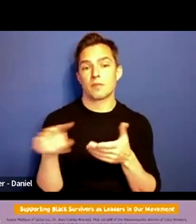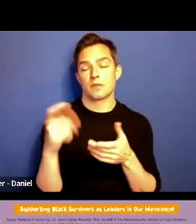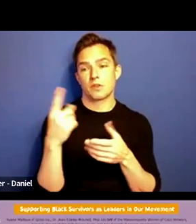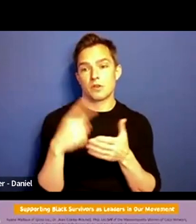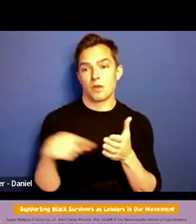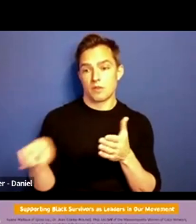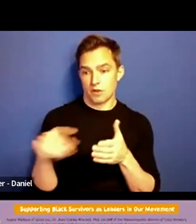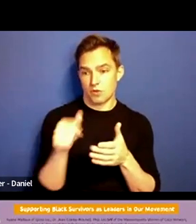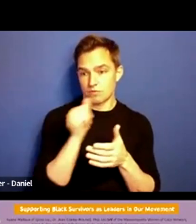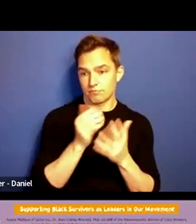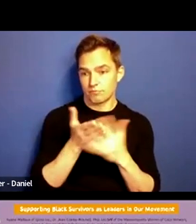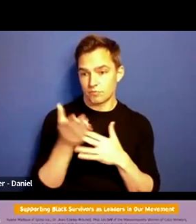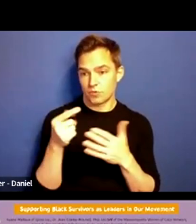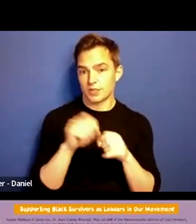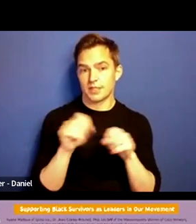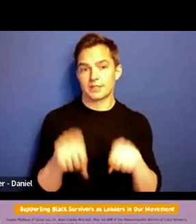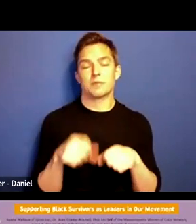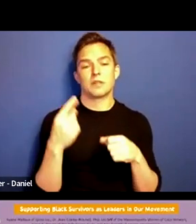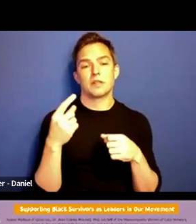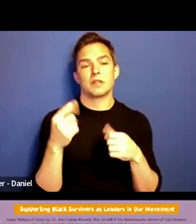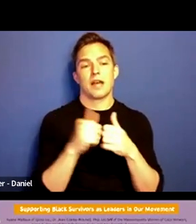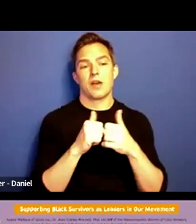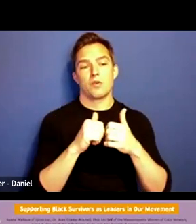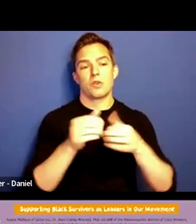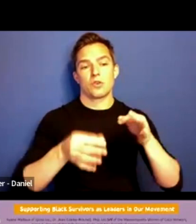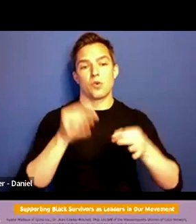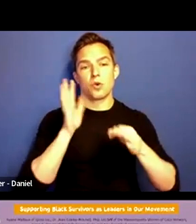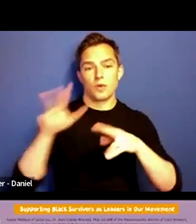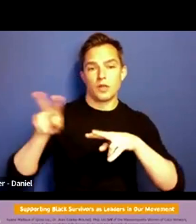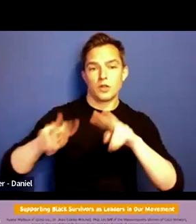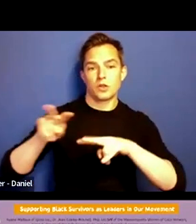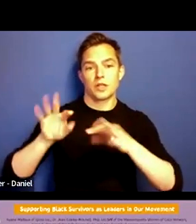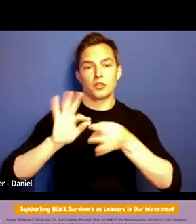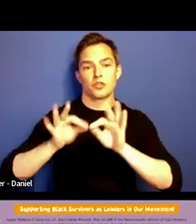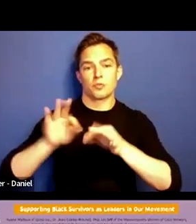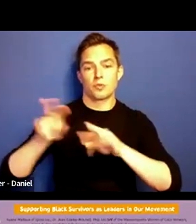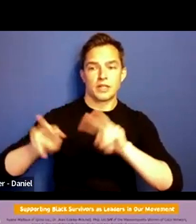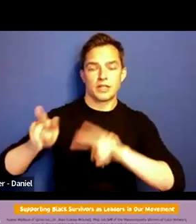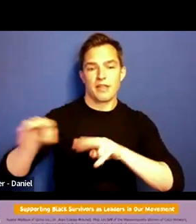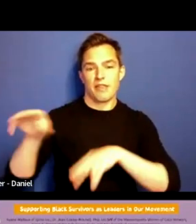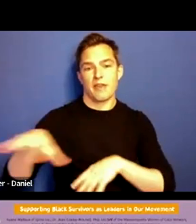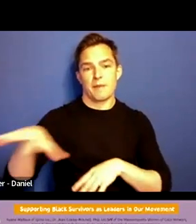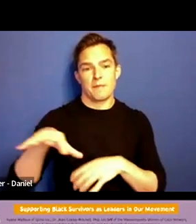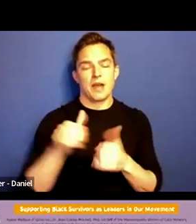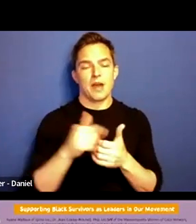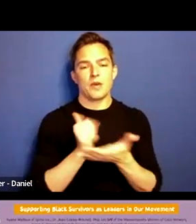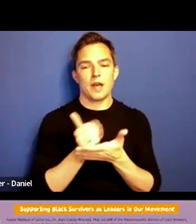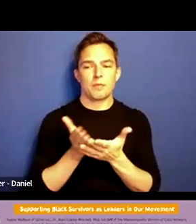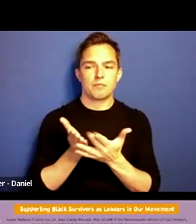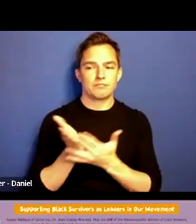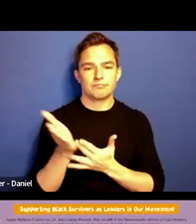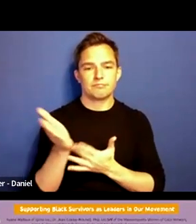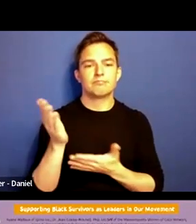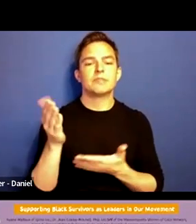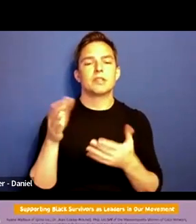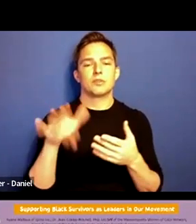going through the systems, and understanding how the court is going to look at them and how the court's going to interpret them, and how can we help them through that system interpretation, and how